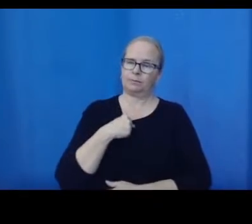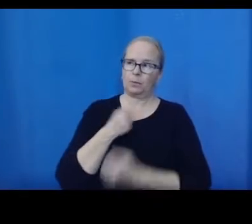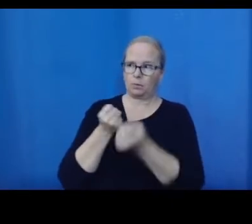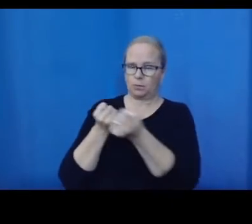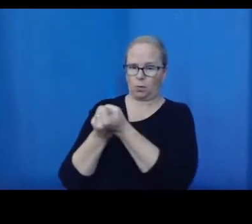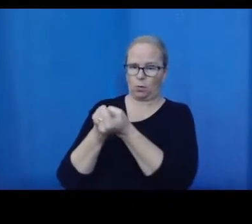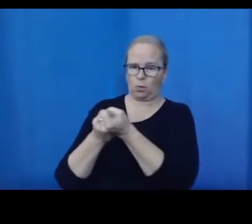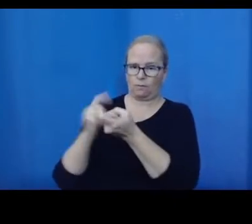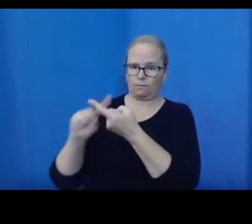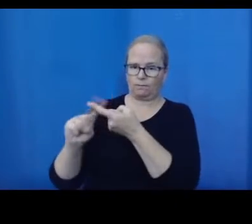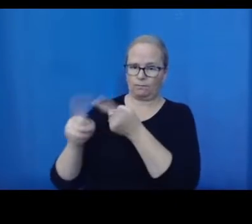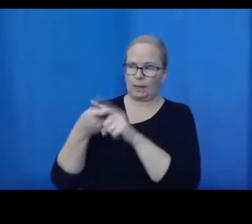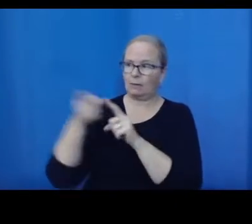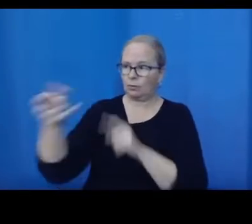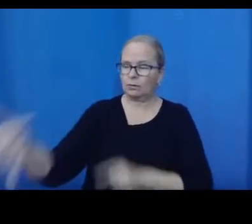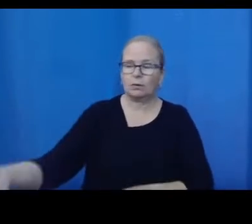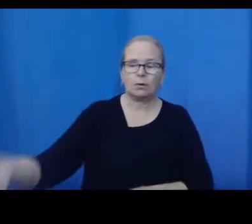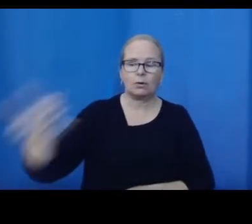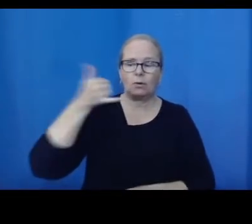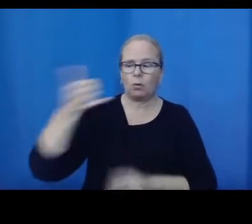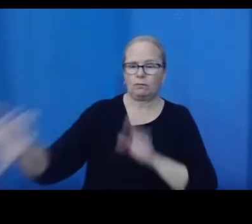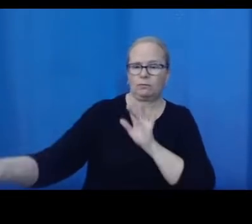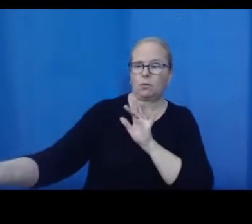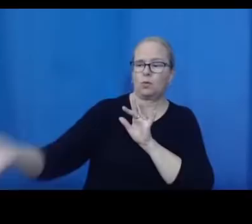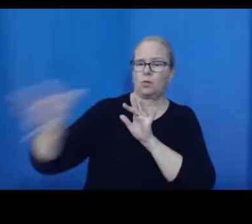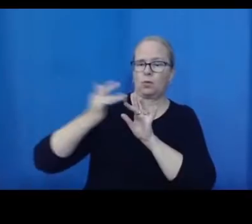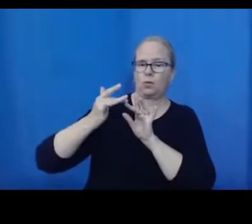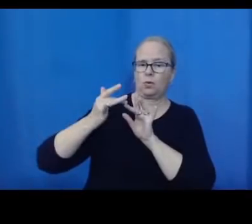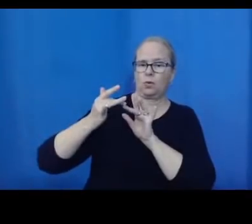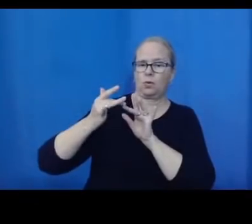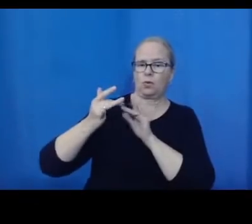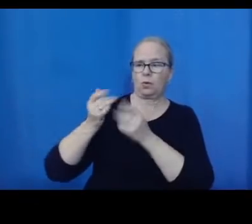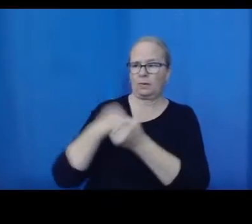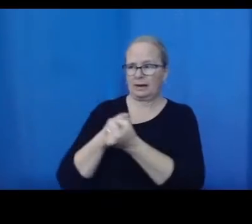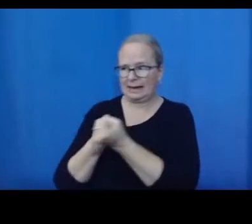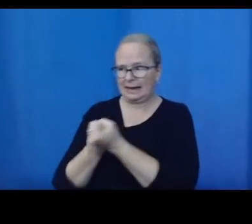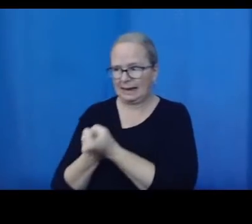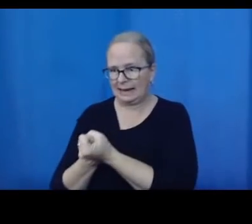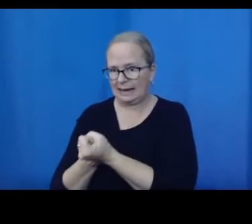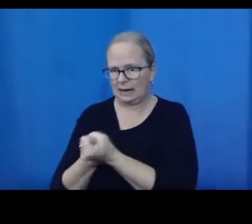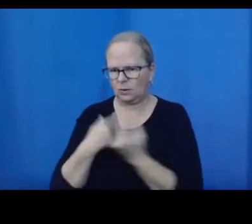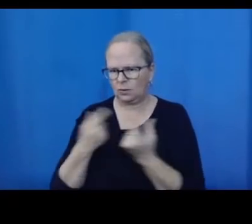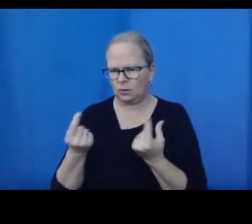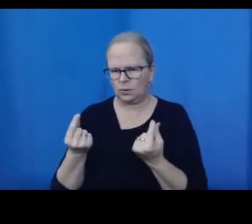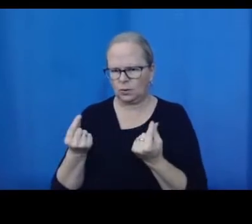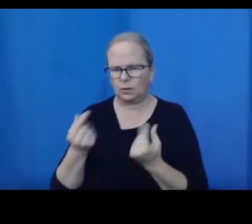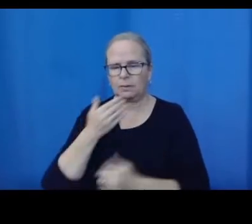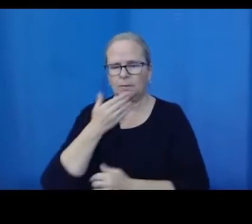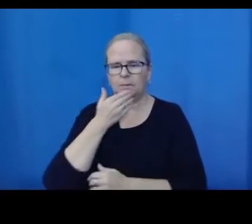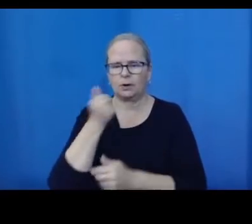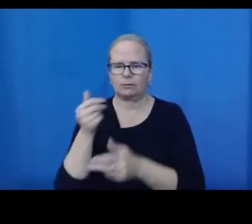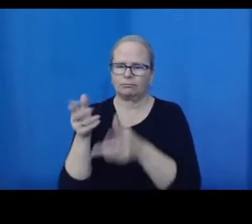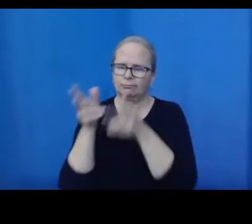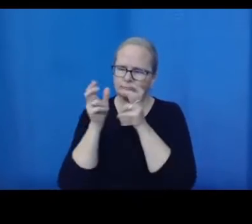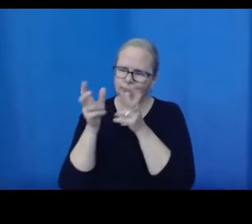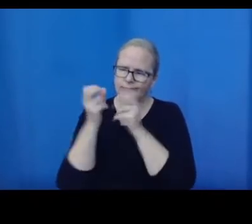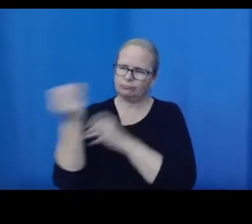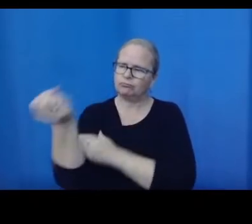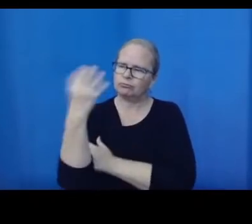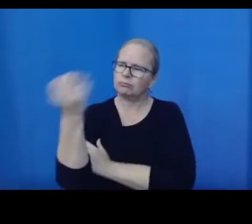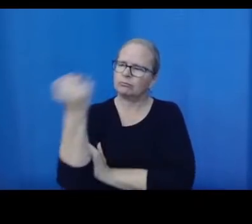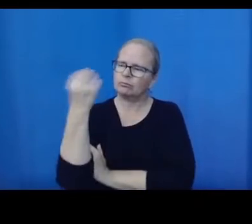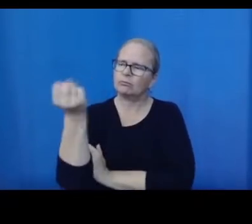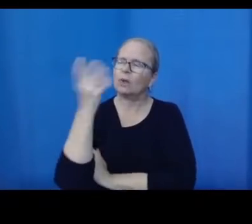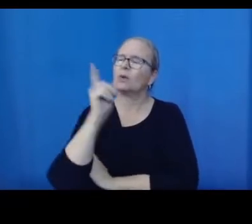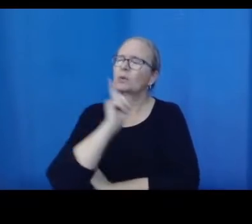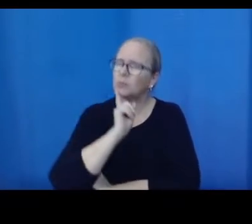most often is just listen and tell them I hear them, and, you know, I support them, and I just tried